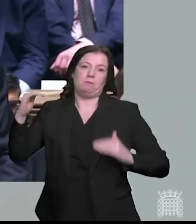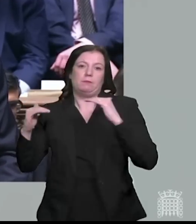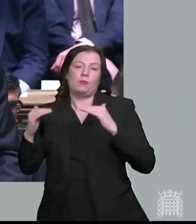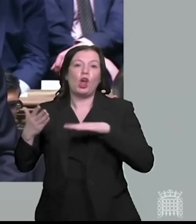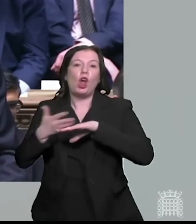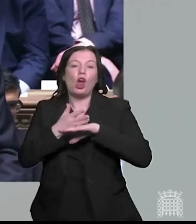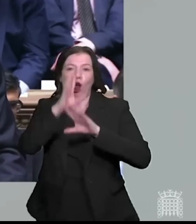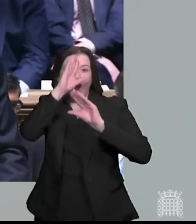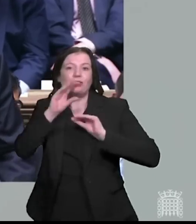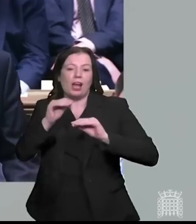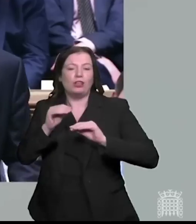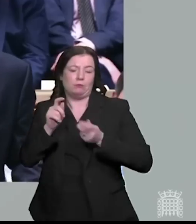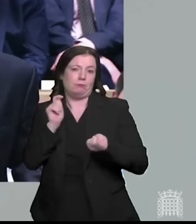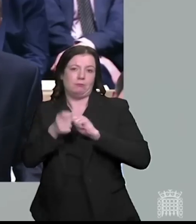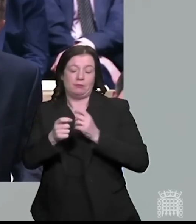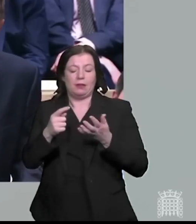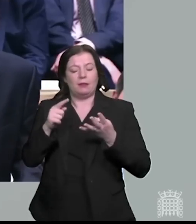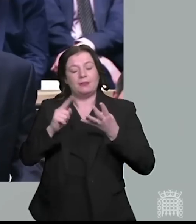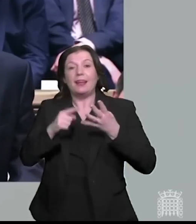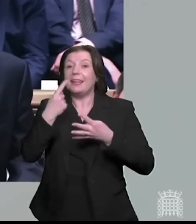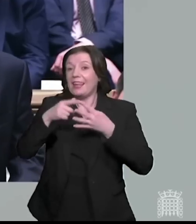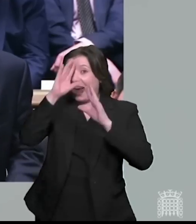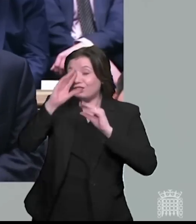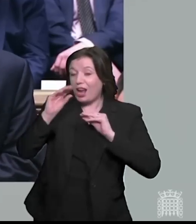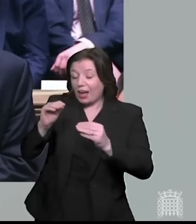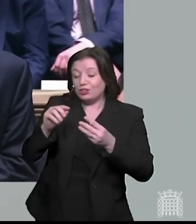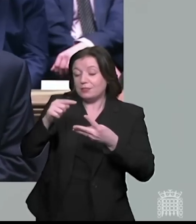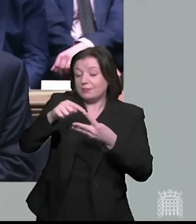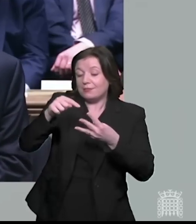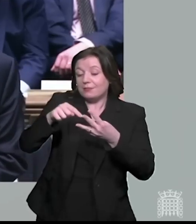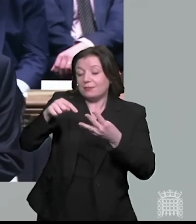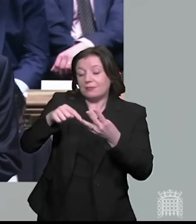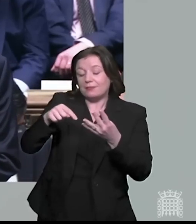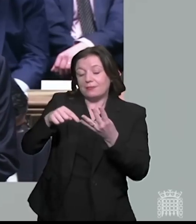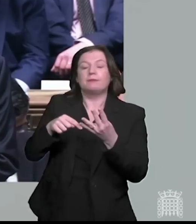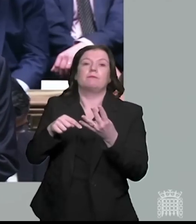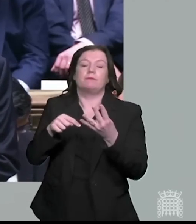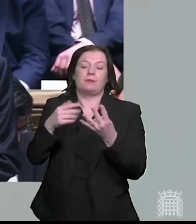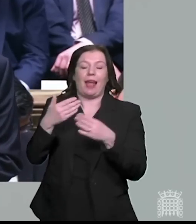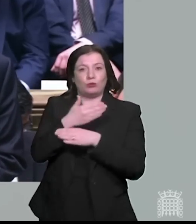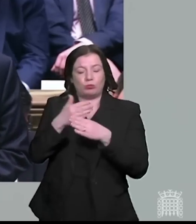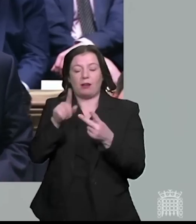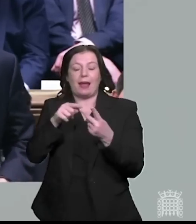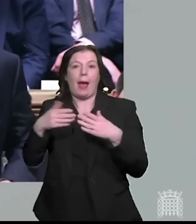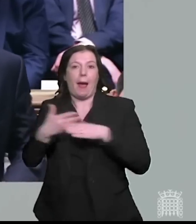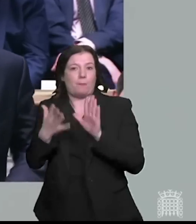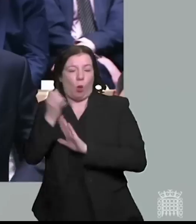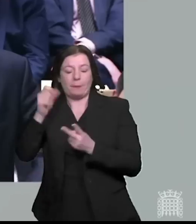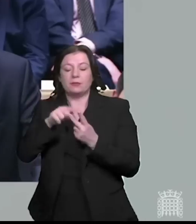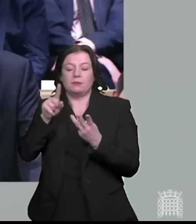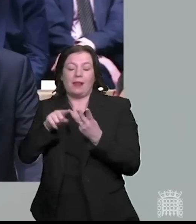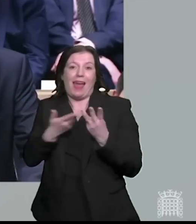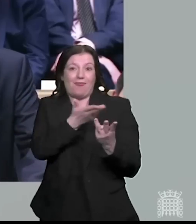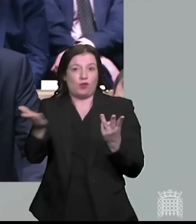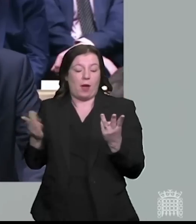our education system, the E of education alongside the 3 other pillars of our growth plan, enterprise, employment and